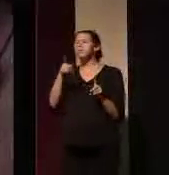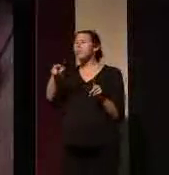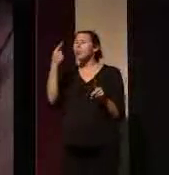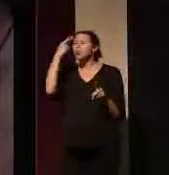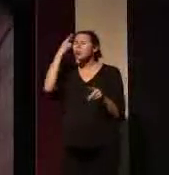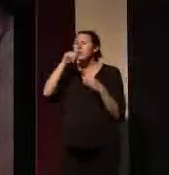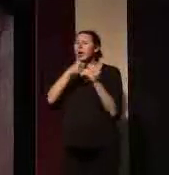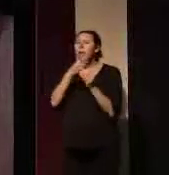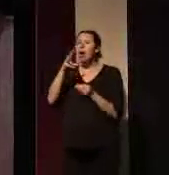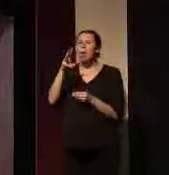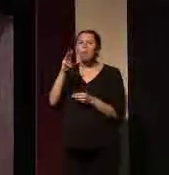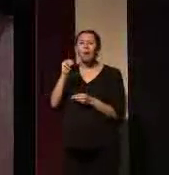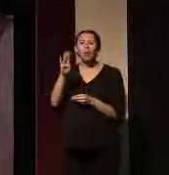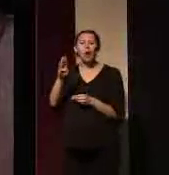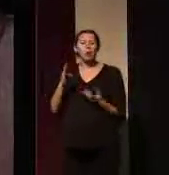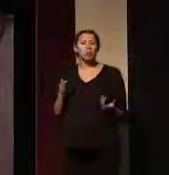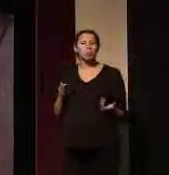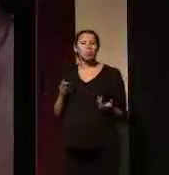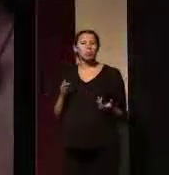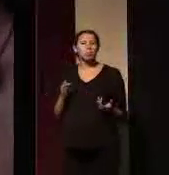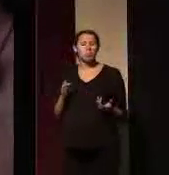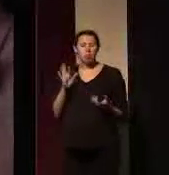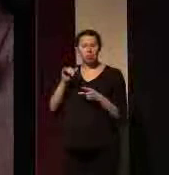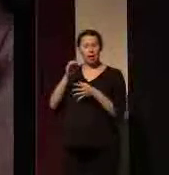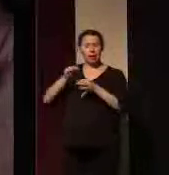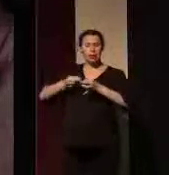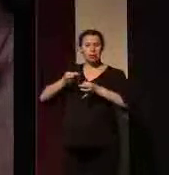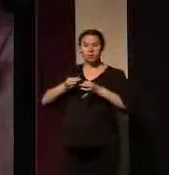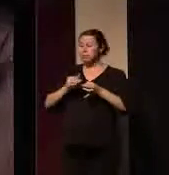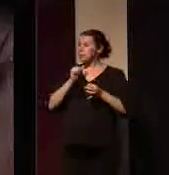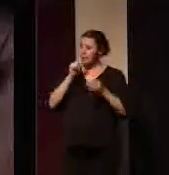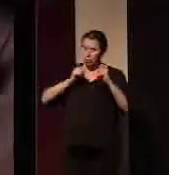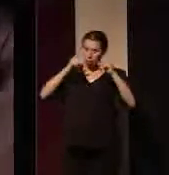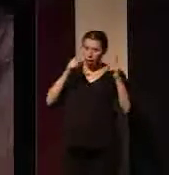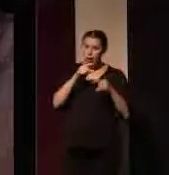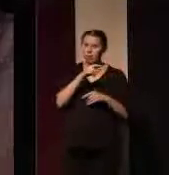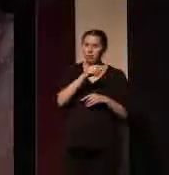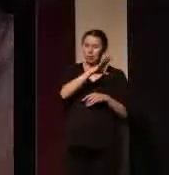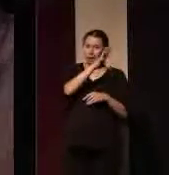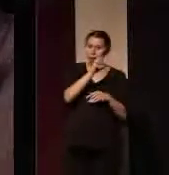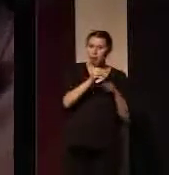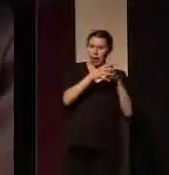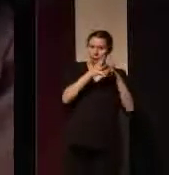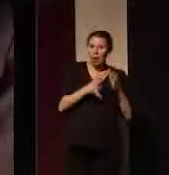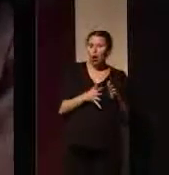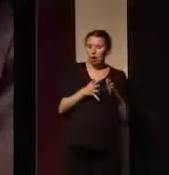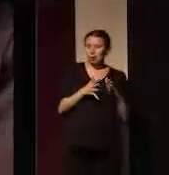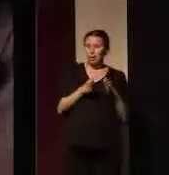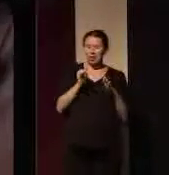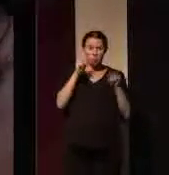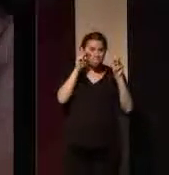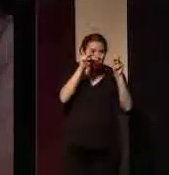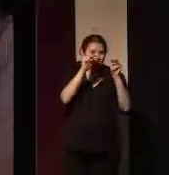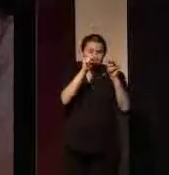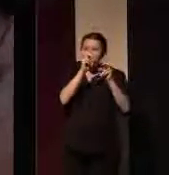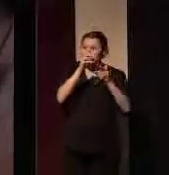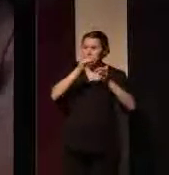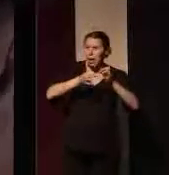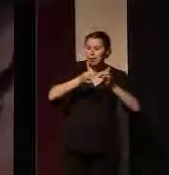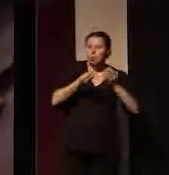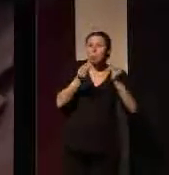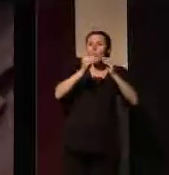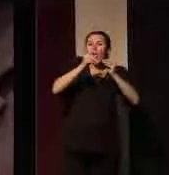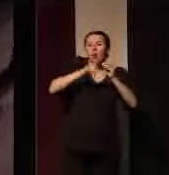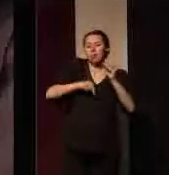case. It wasn't a big surprise that African Americans were following the case much more closely than white Americans,